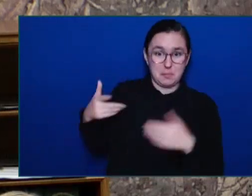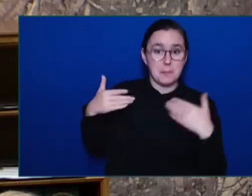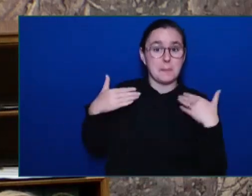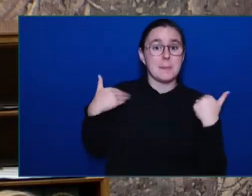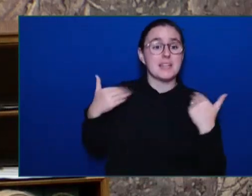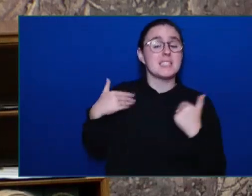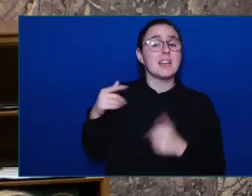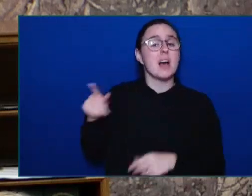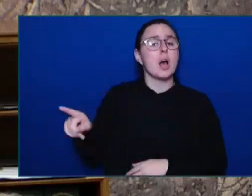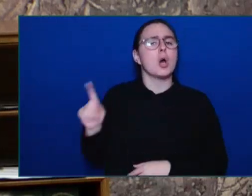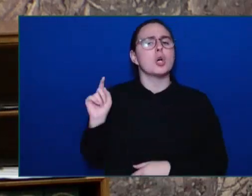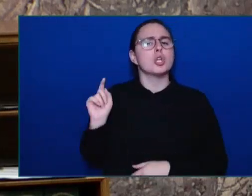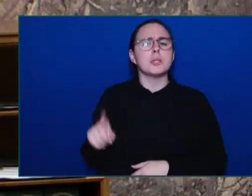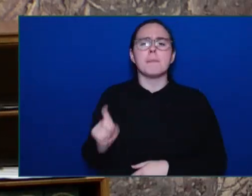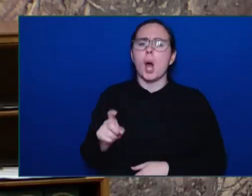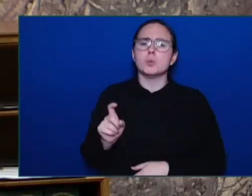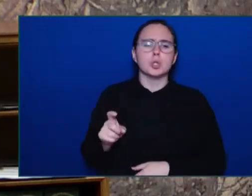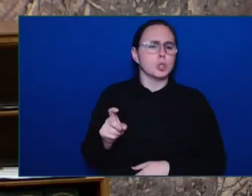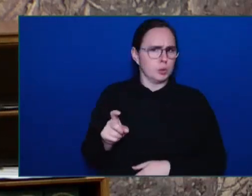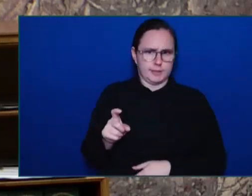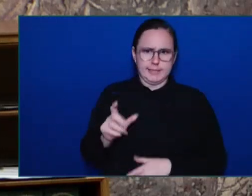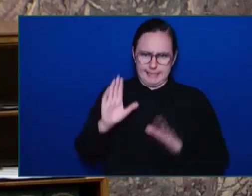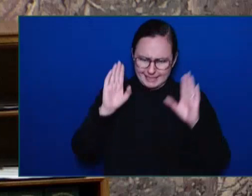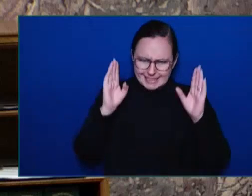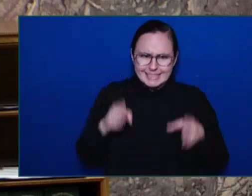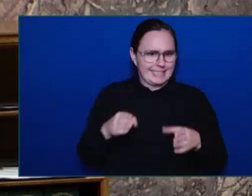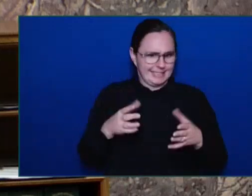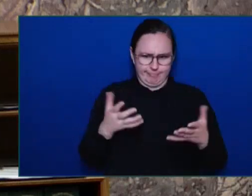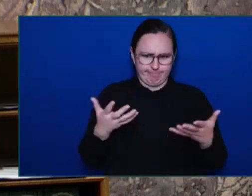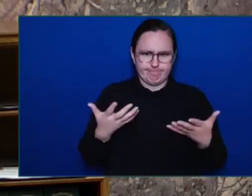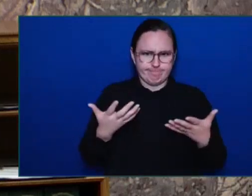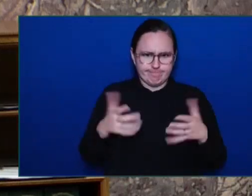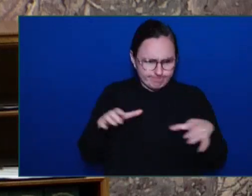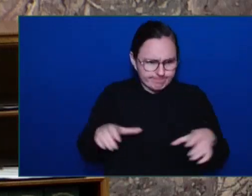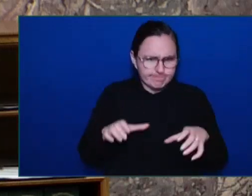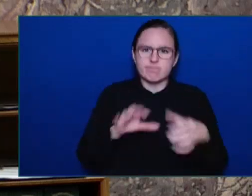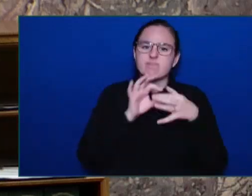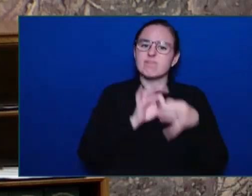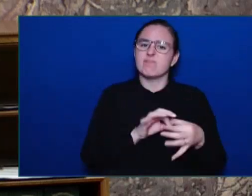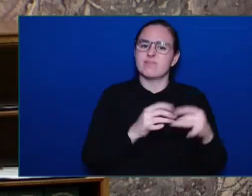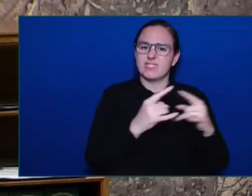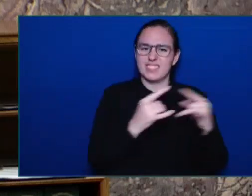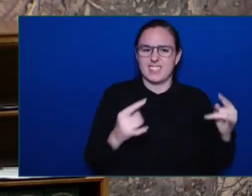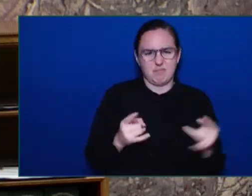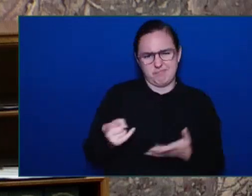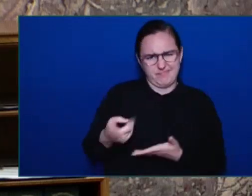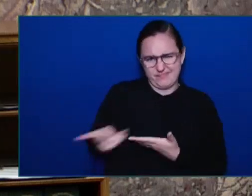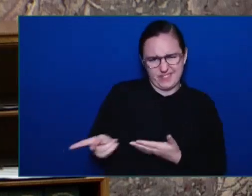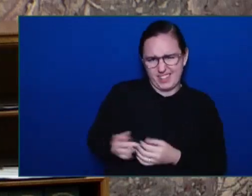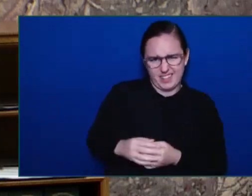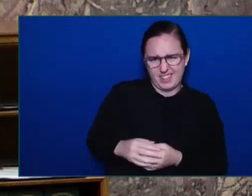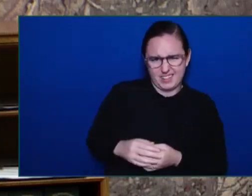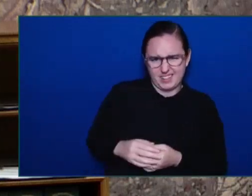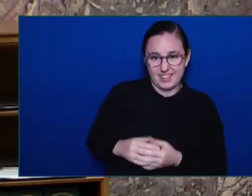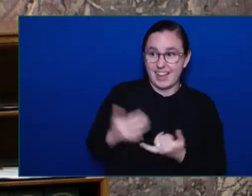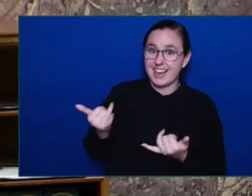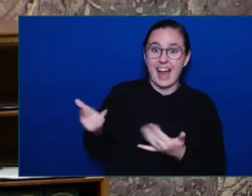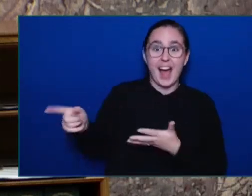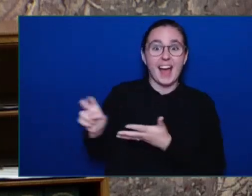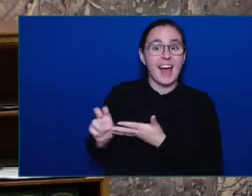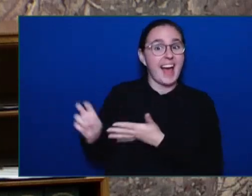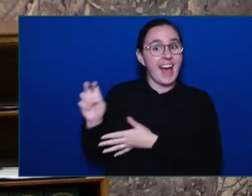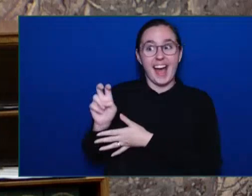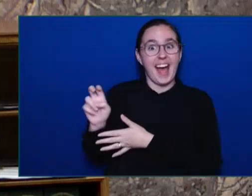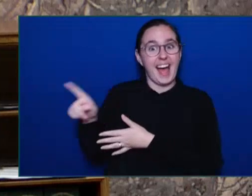job. He's now the Premier, and he's personally responsible for the current failures and the never-ending tent cities